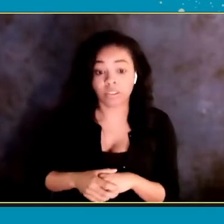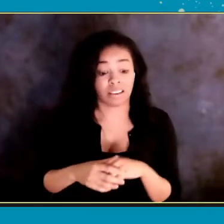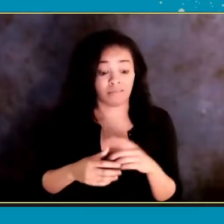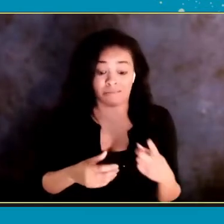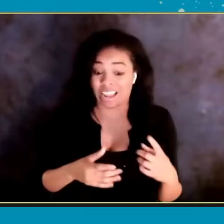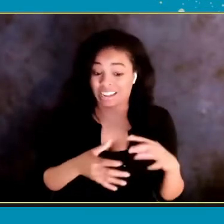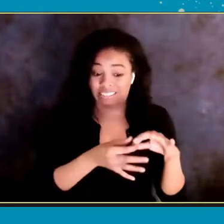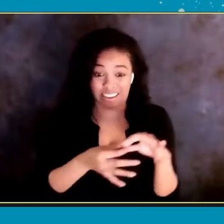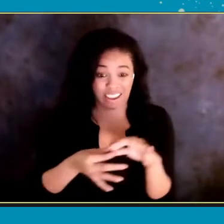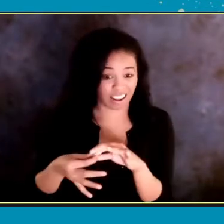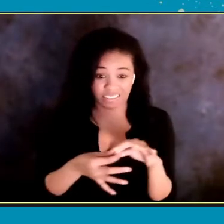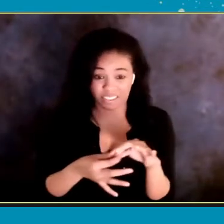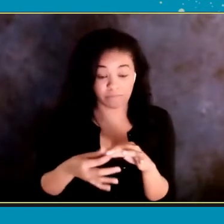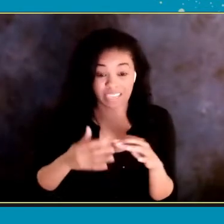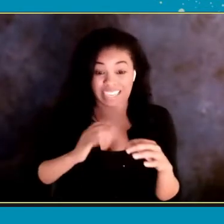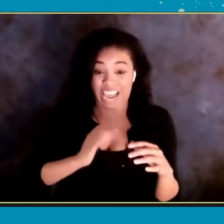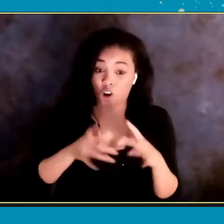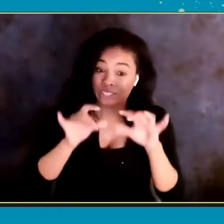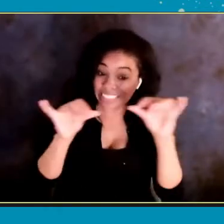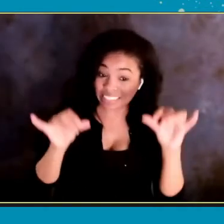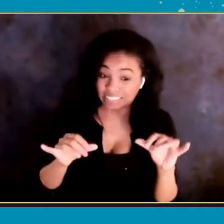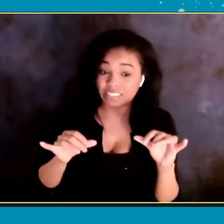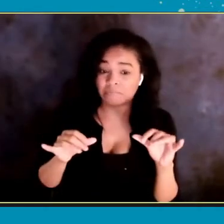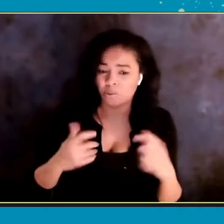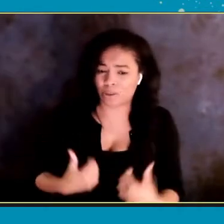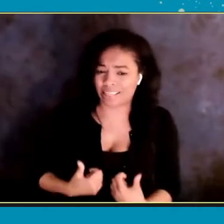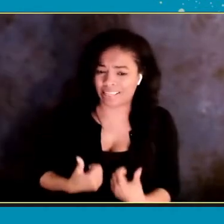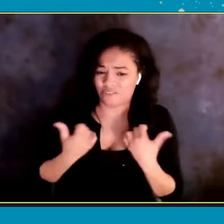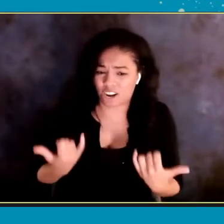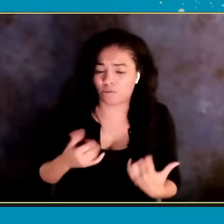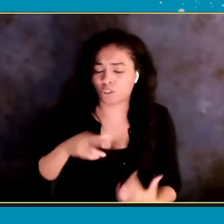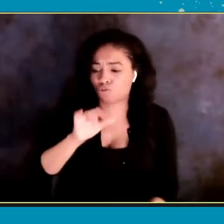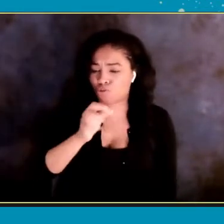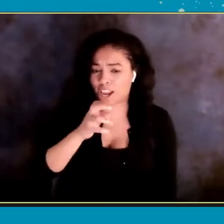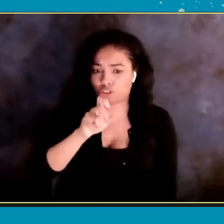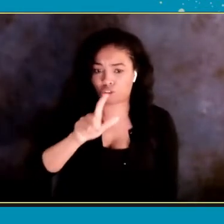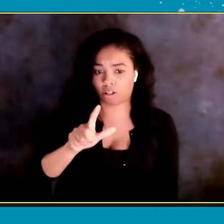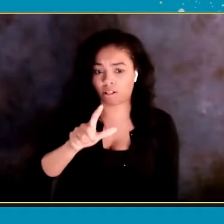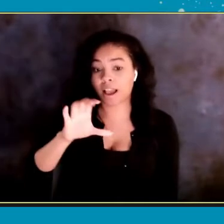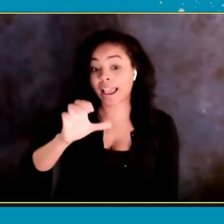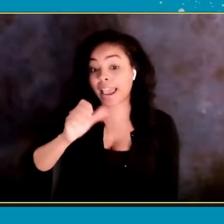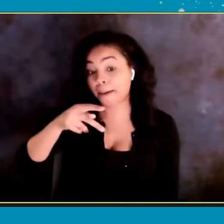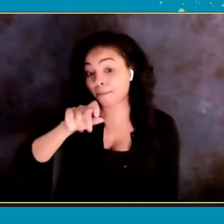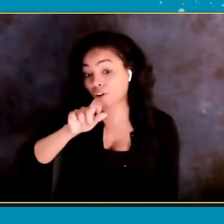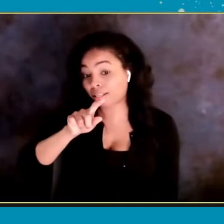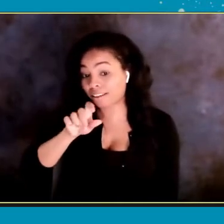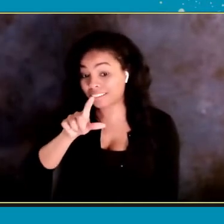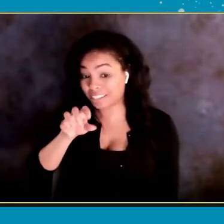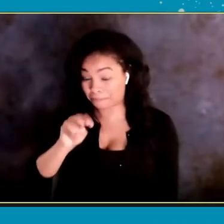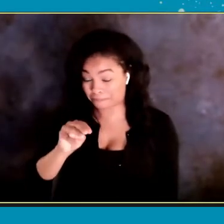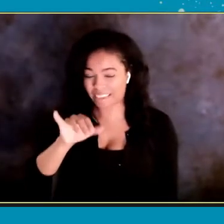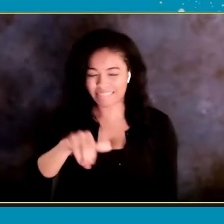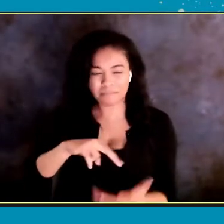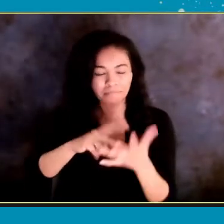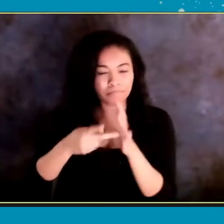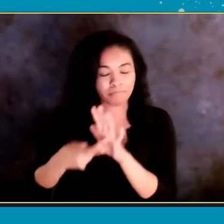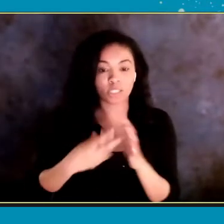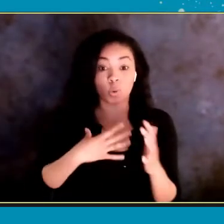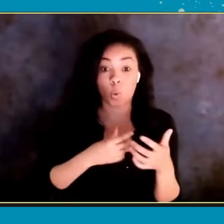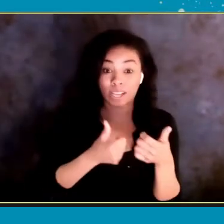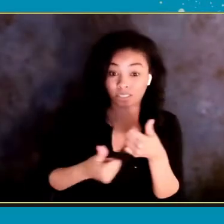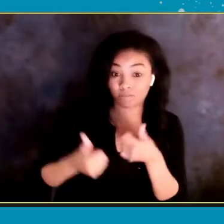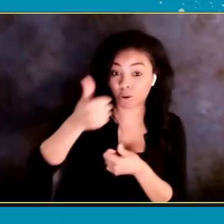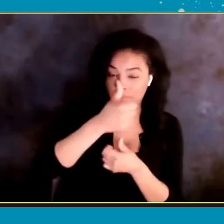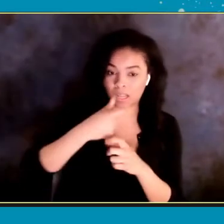racial capitalism. Racial capitalism is white supremacy plus economic exploitation